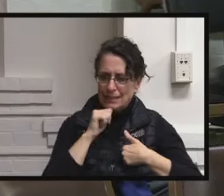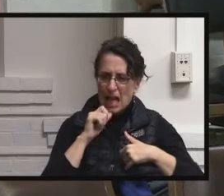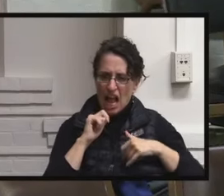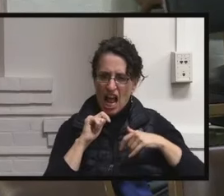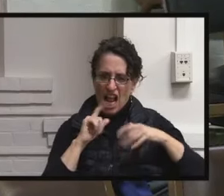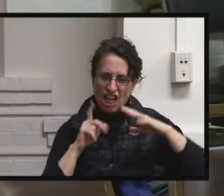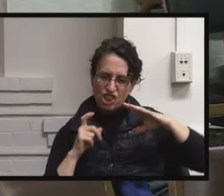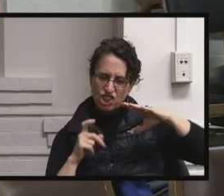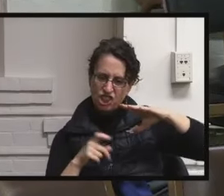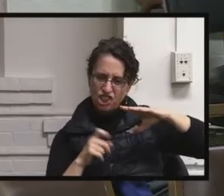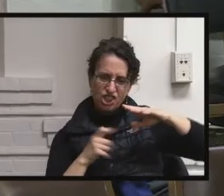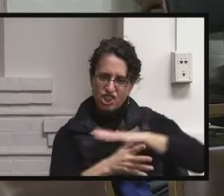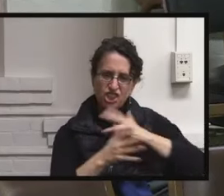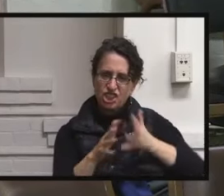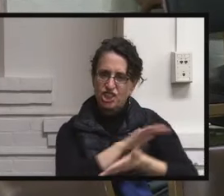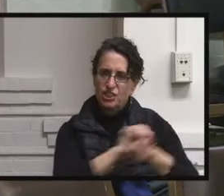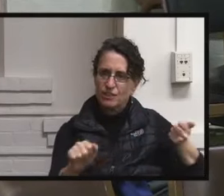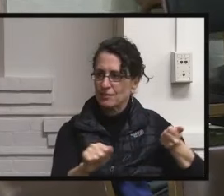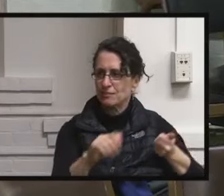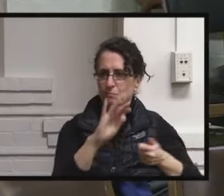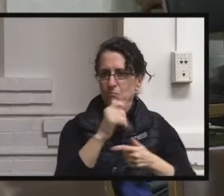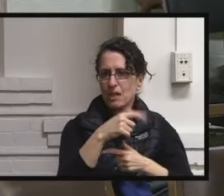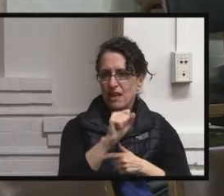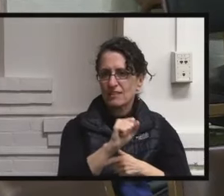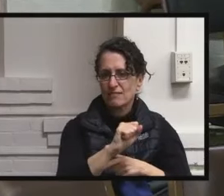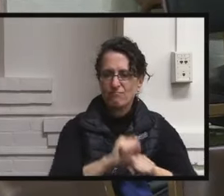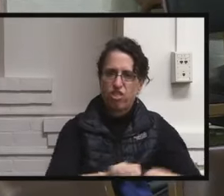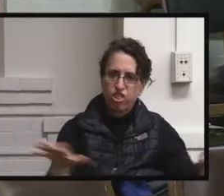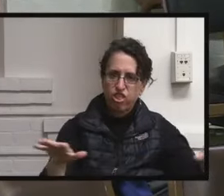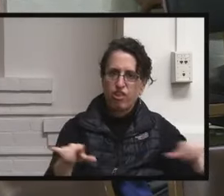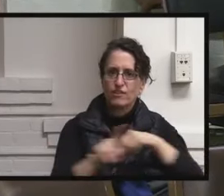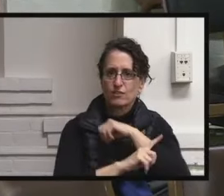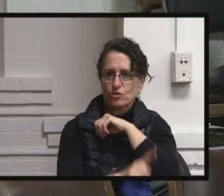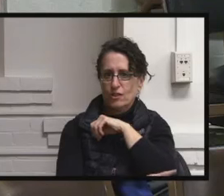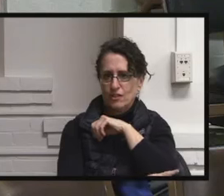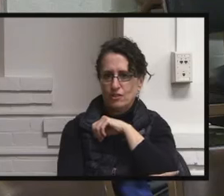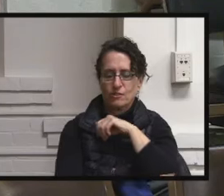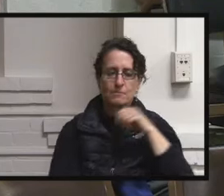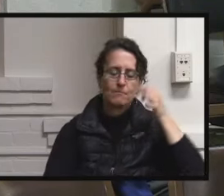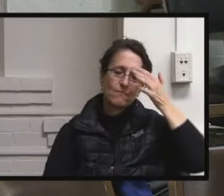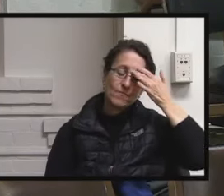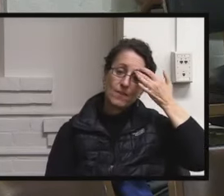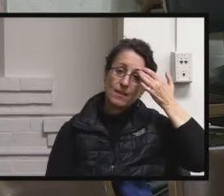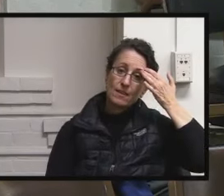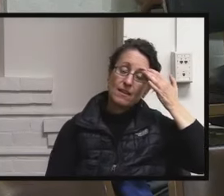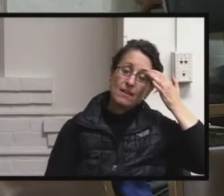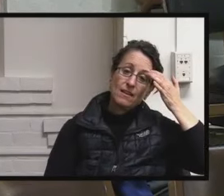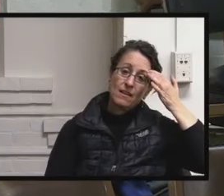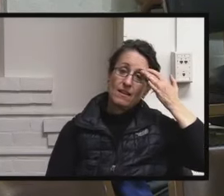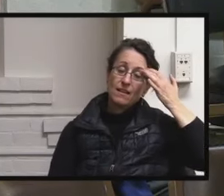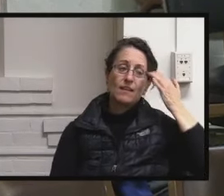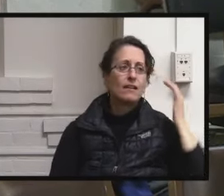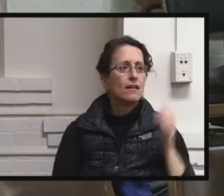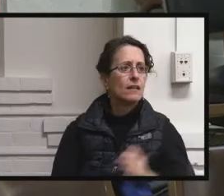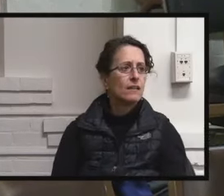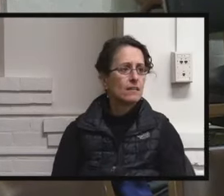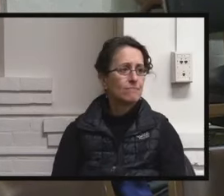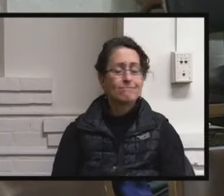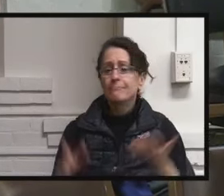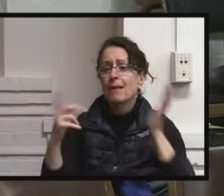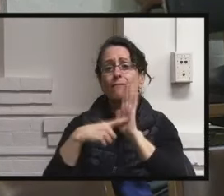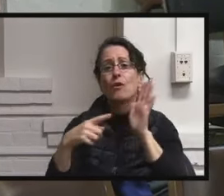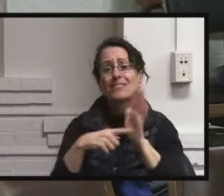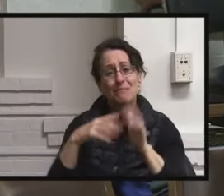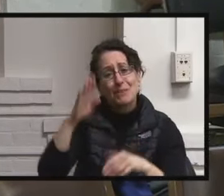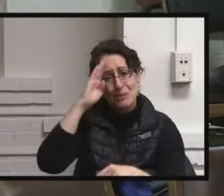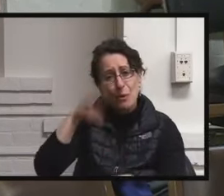might be something to think about. Sure. Maybe providing some sort of like we did with the compost bin, some sort